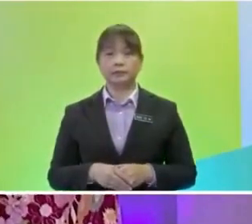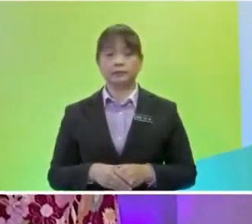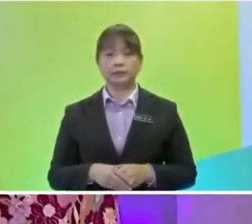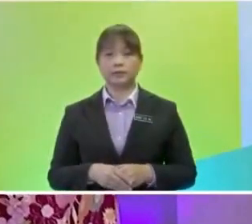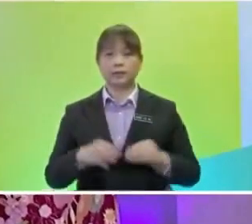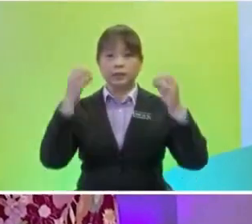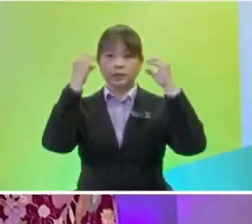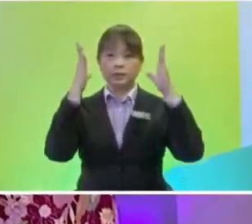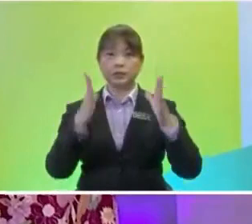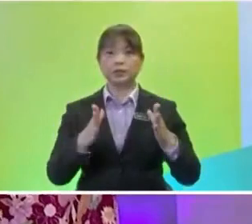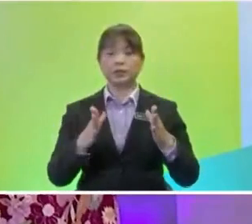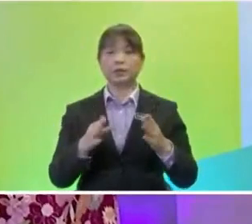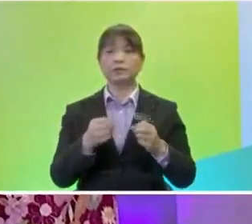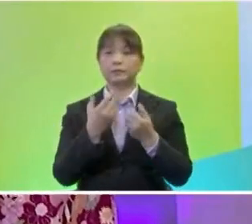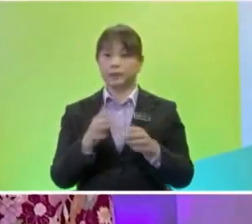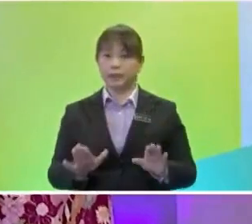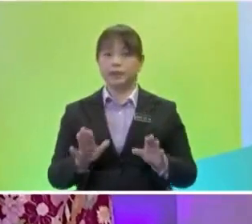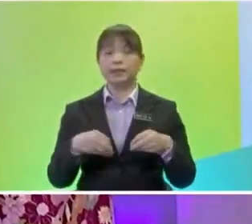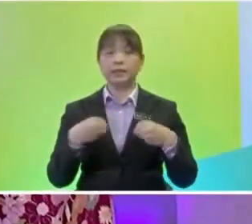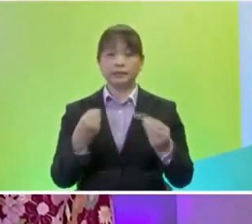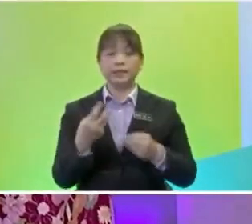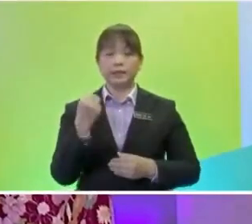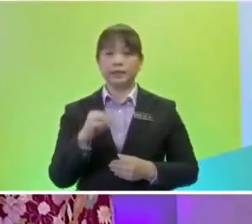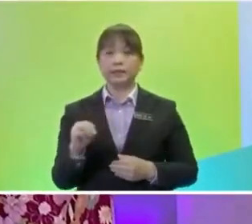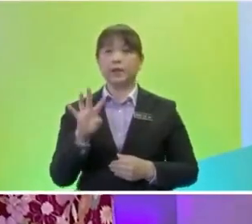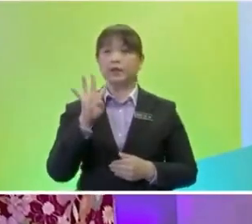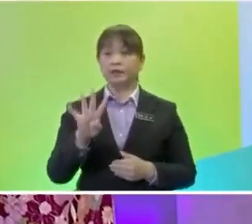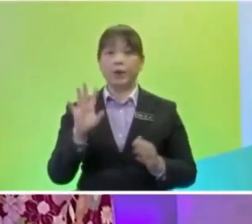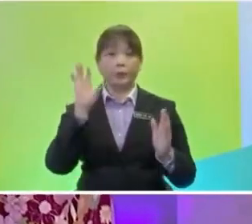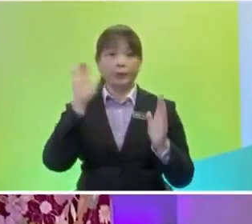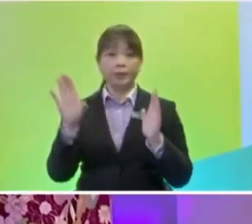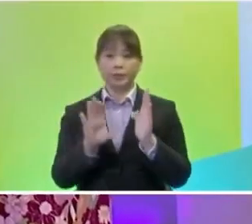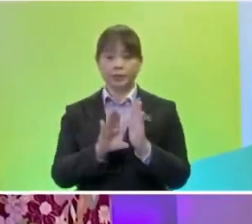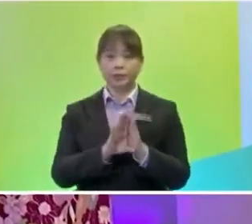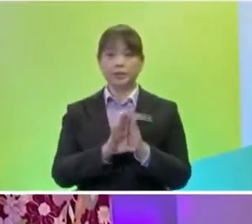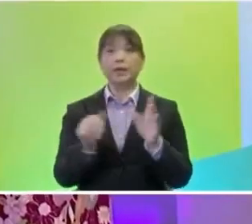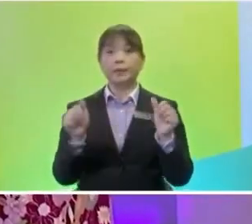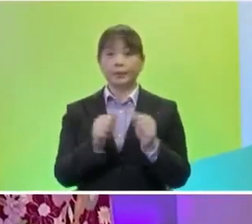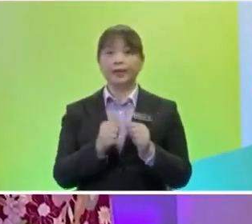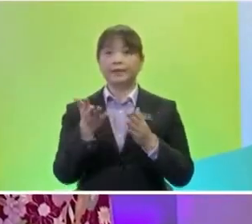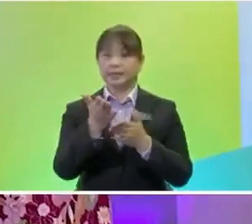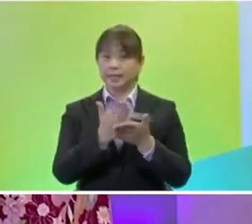them four pictures. This is the first picture with some words. And then, okay, this is the second picture.